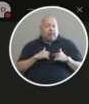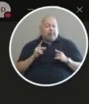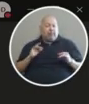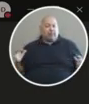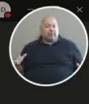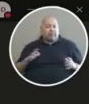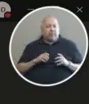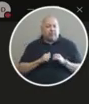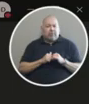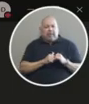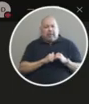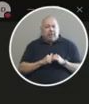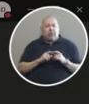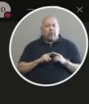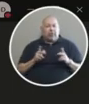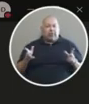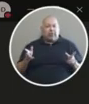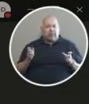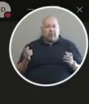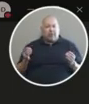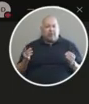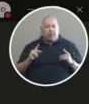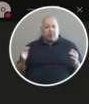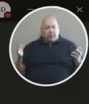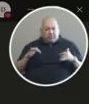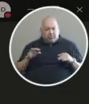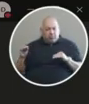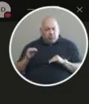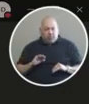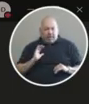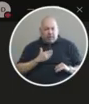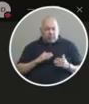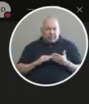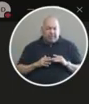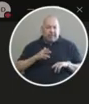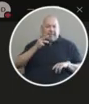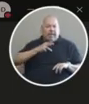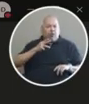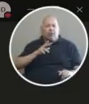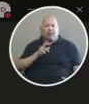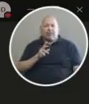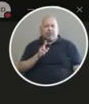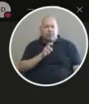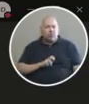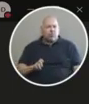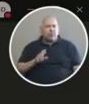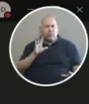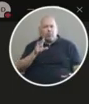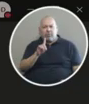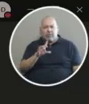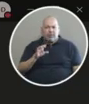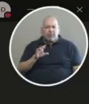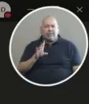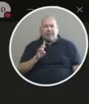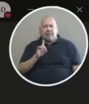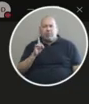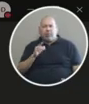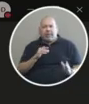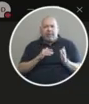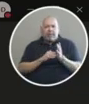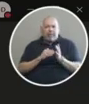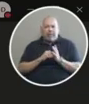people together, that can attract people to our city. Heritage tourism is a